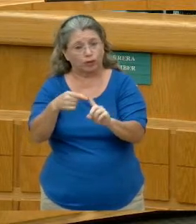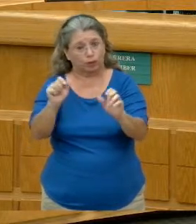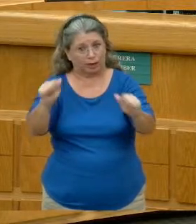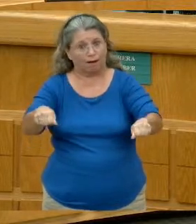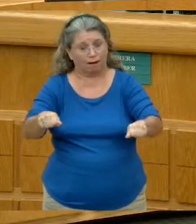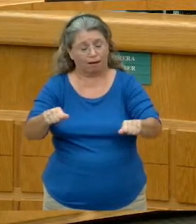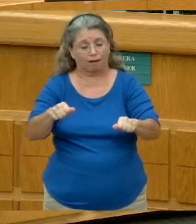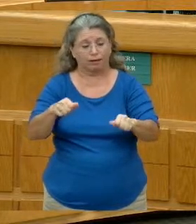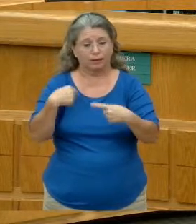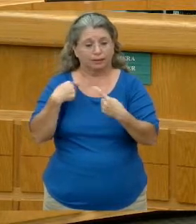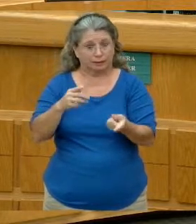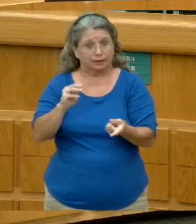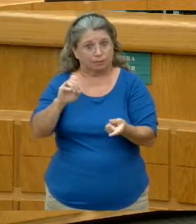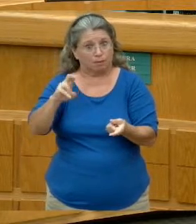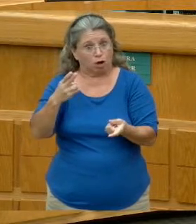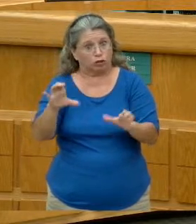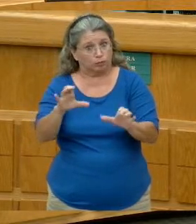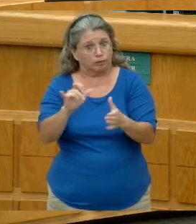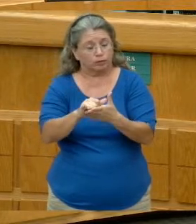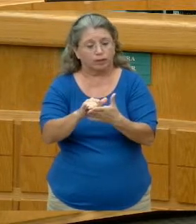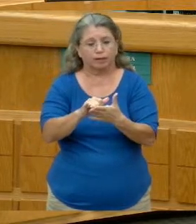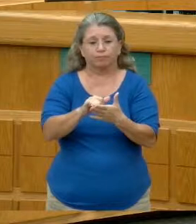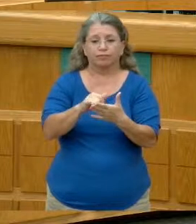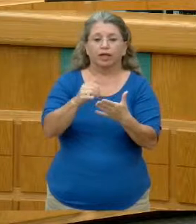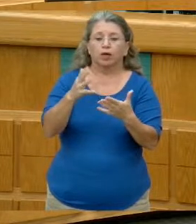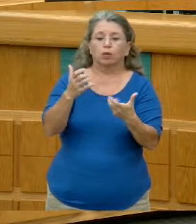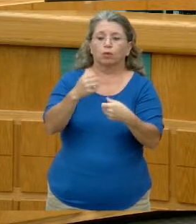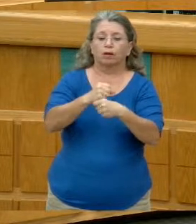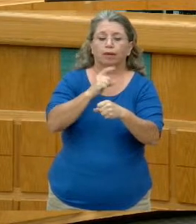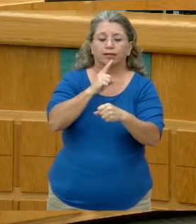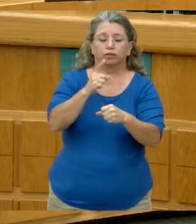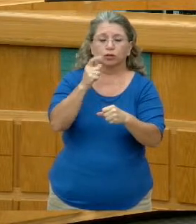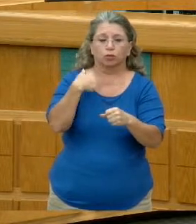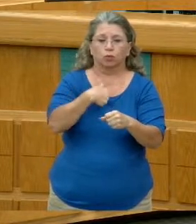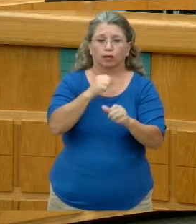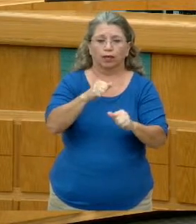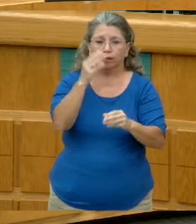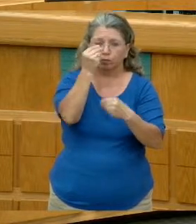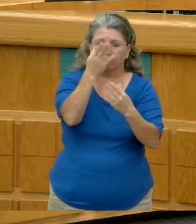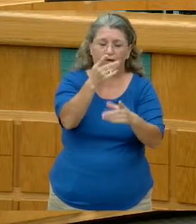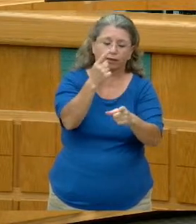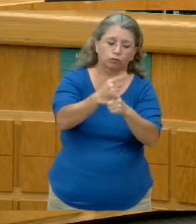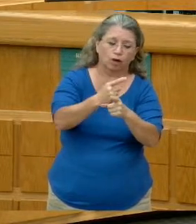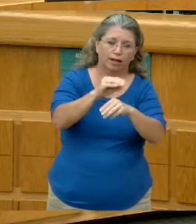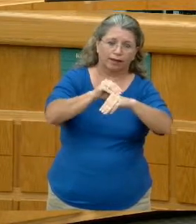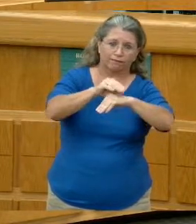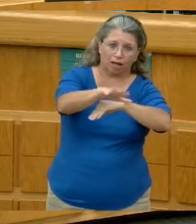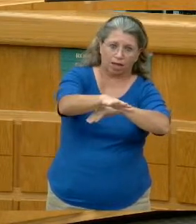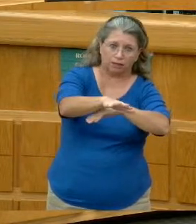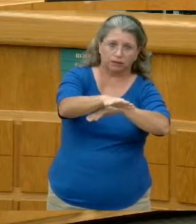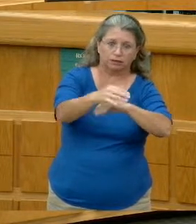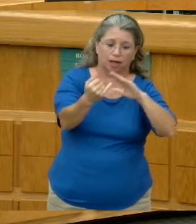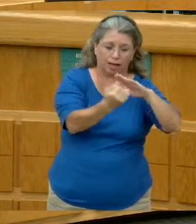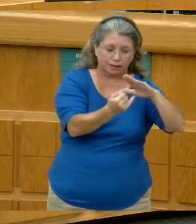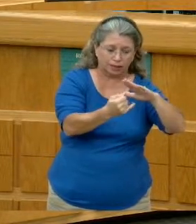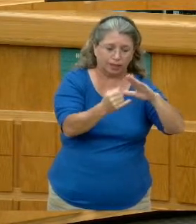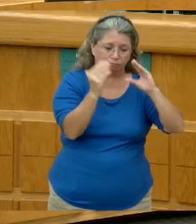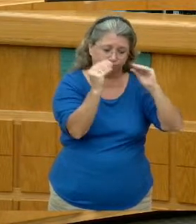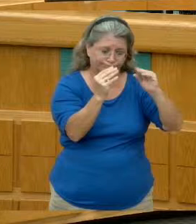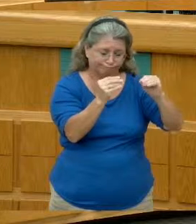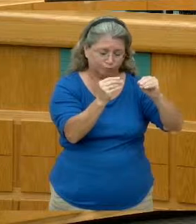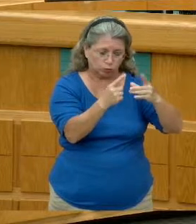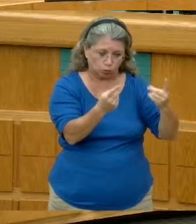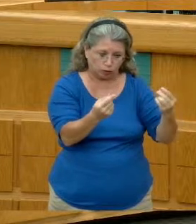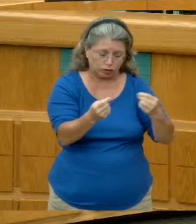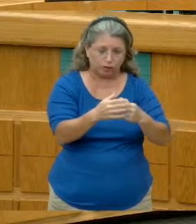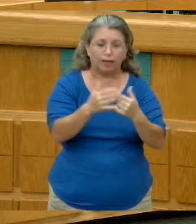and we make sure that we can give you the right advice to isolate and educate you. And now we're going to take it one step forward, which is hopefully